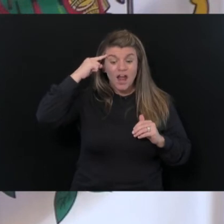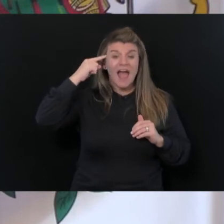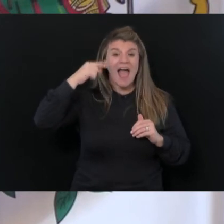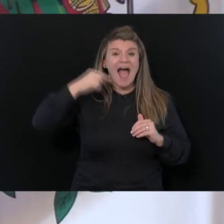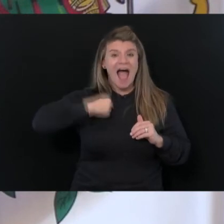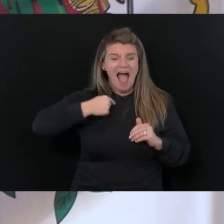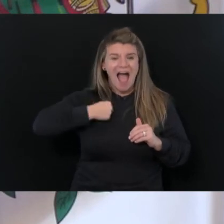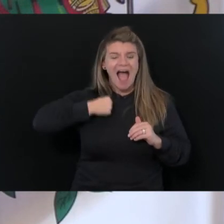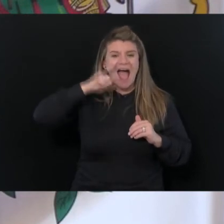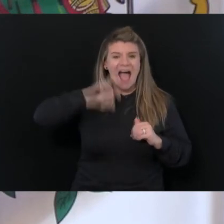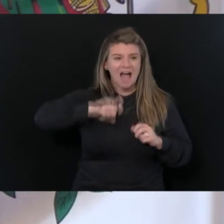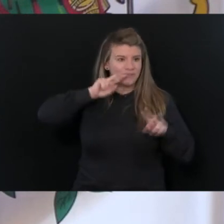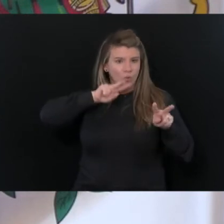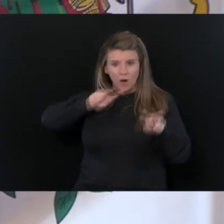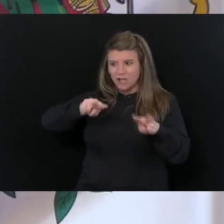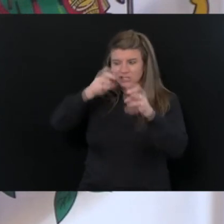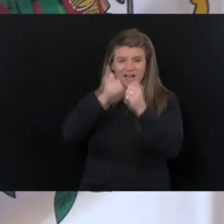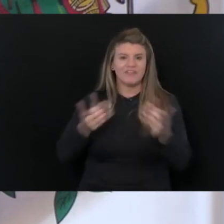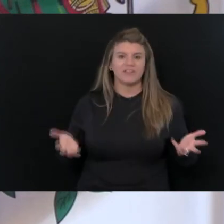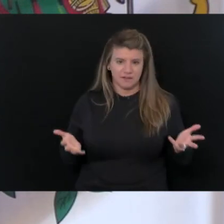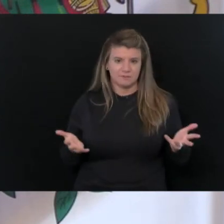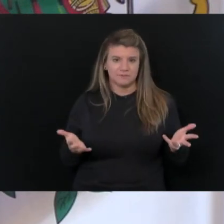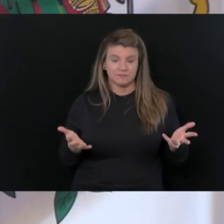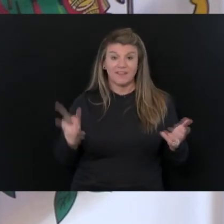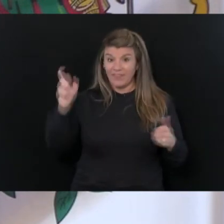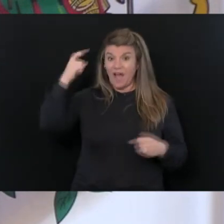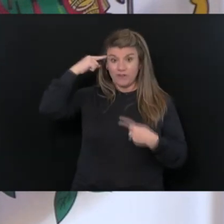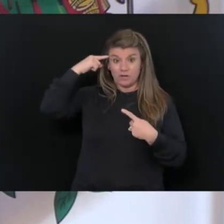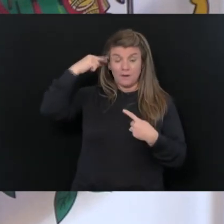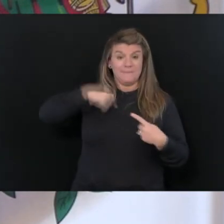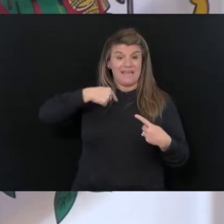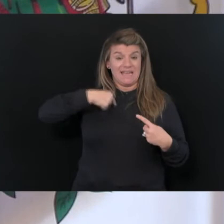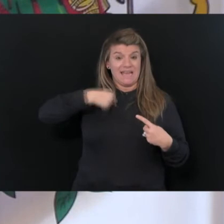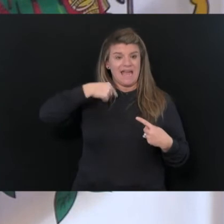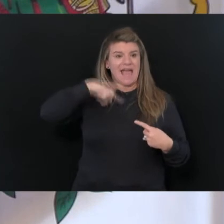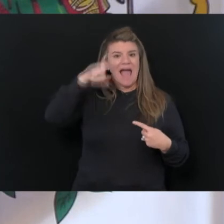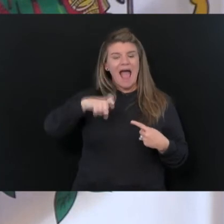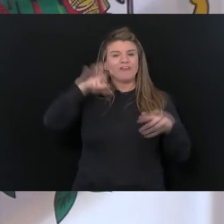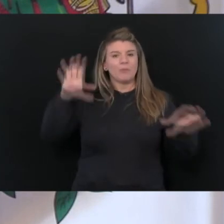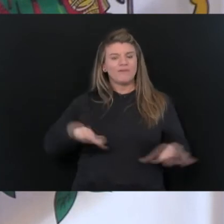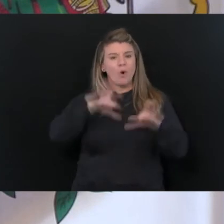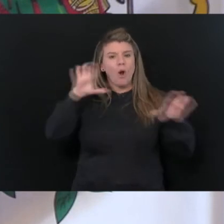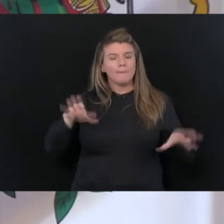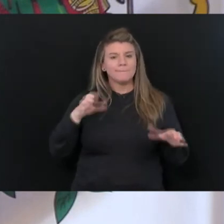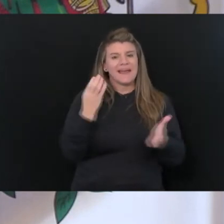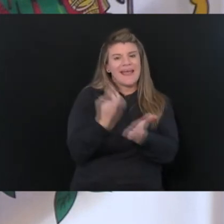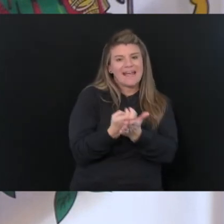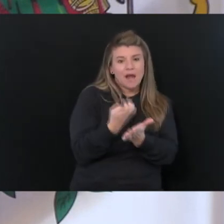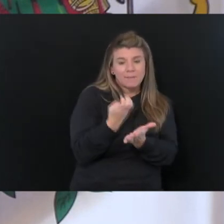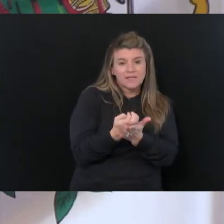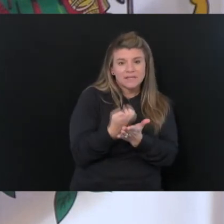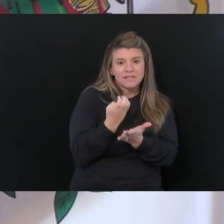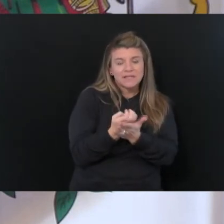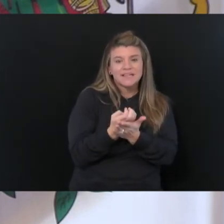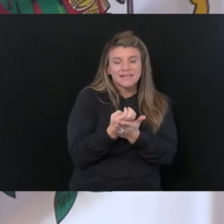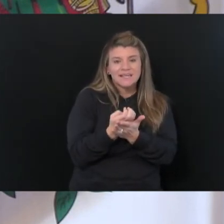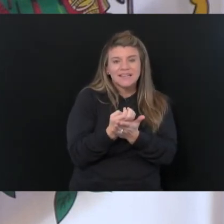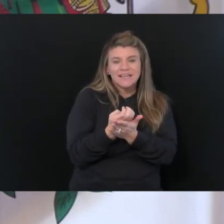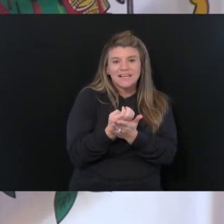to watch after the store. The governor has got to perform economically to where